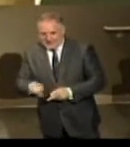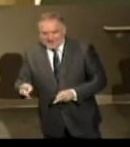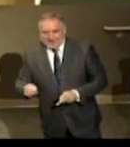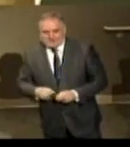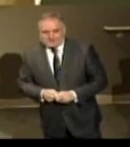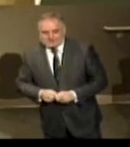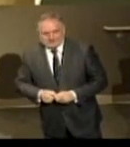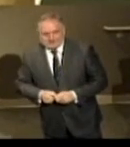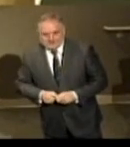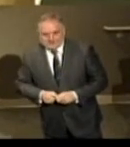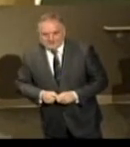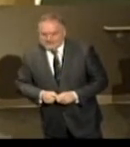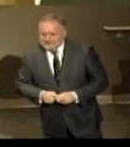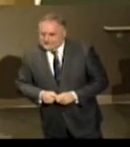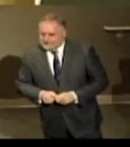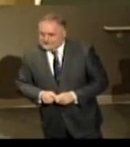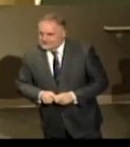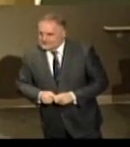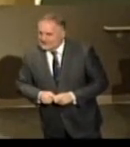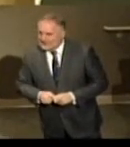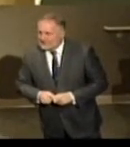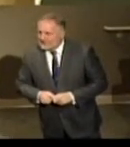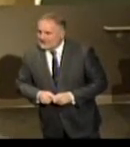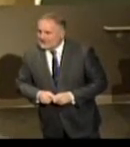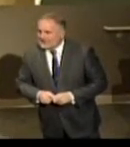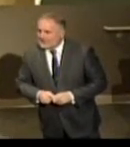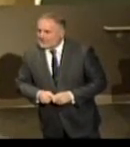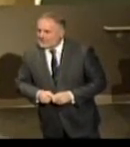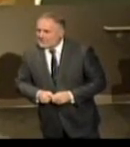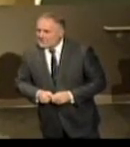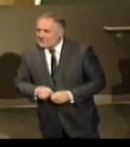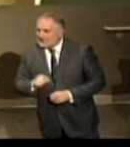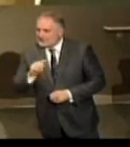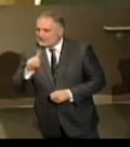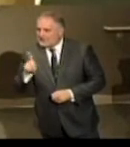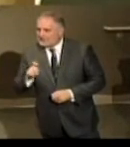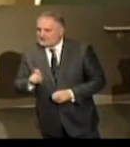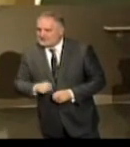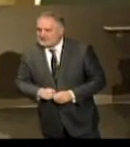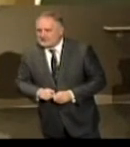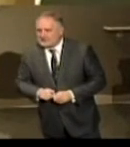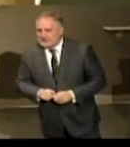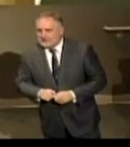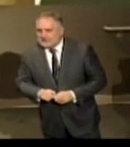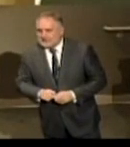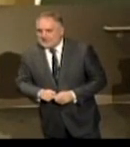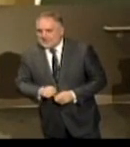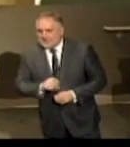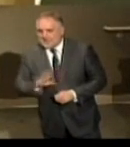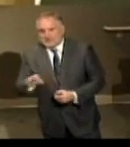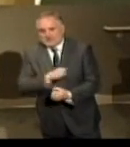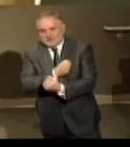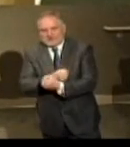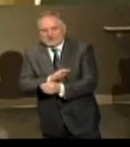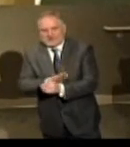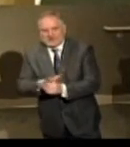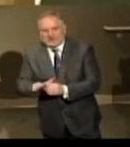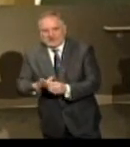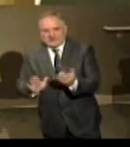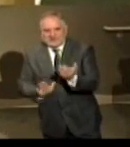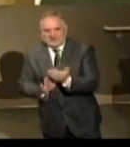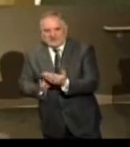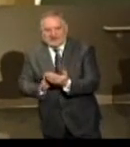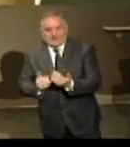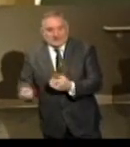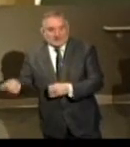in our Sunday school this morning. He keeps it in his hand. Let me ask you a question. Is your strength enough to face today and what you